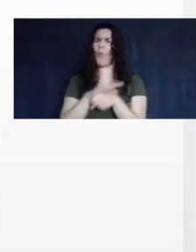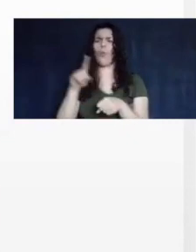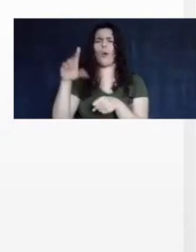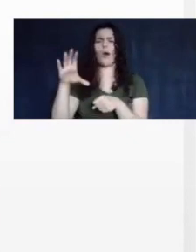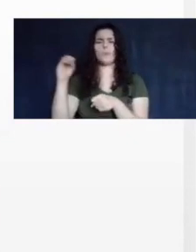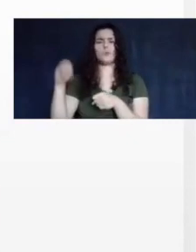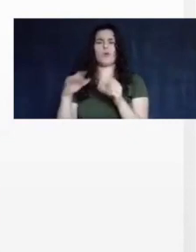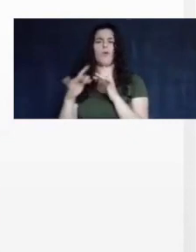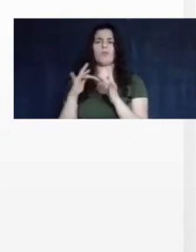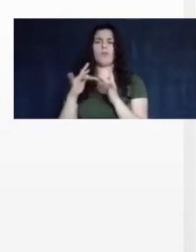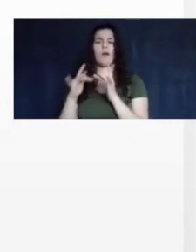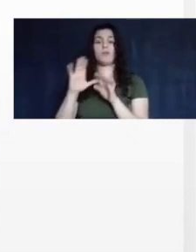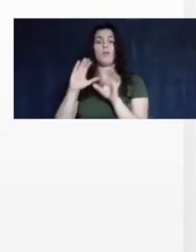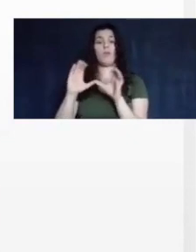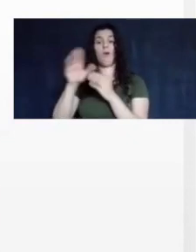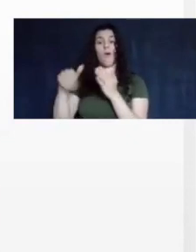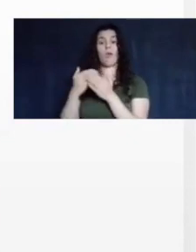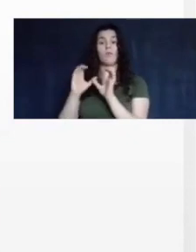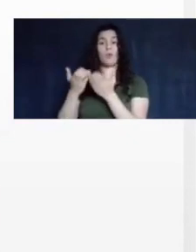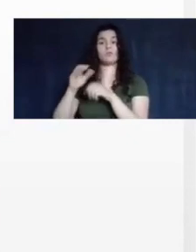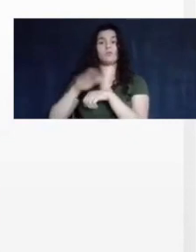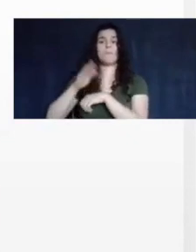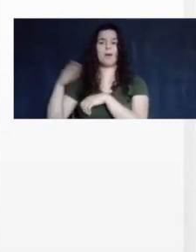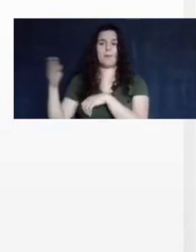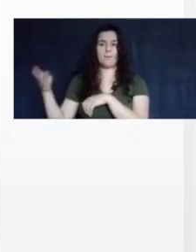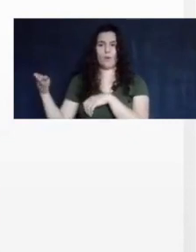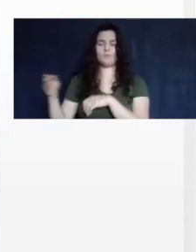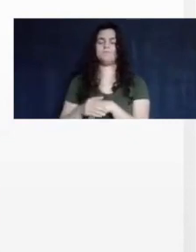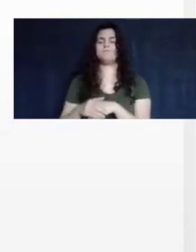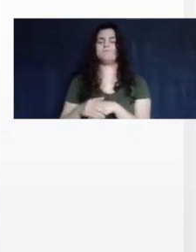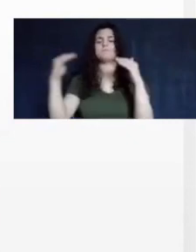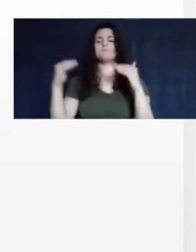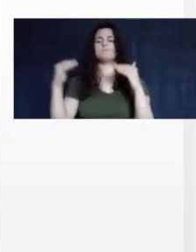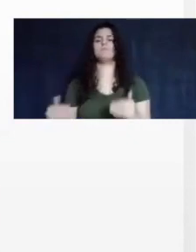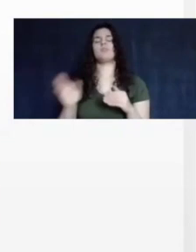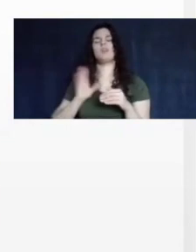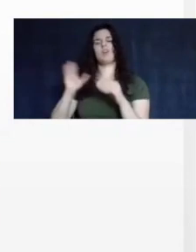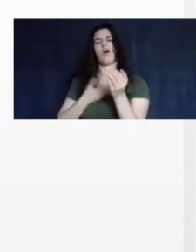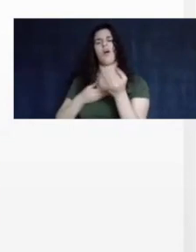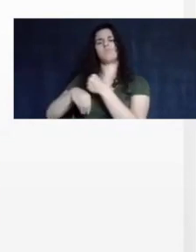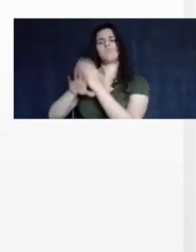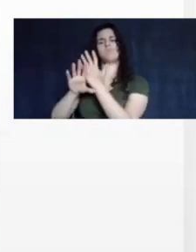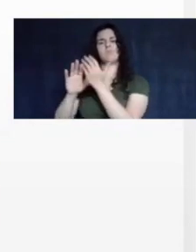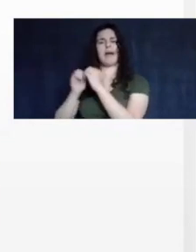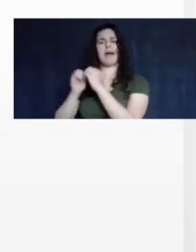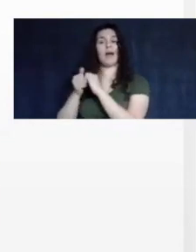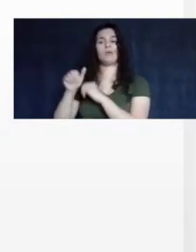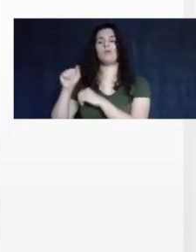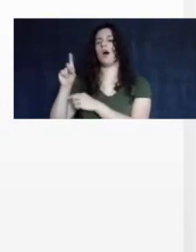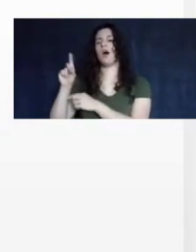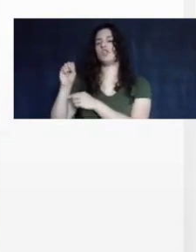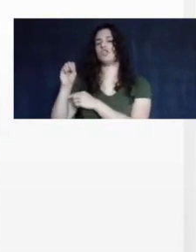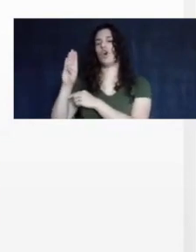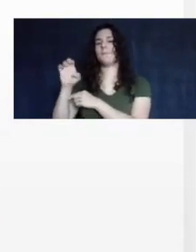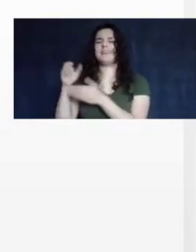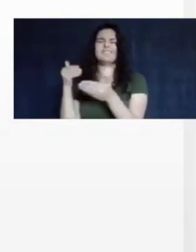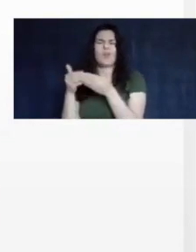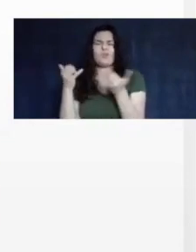built within Blackboard. And we do have Adobe sessions. And it's very similar to what you're witnessing right